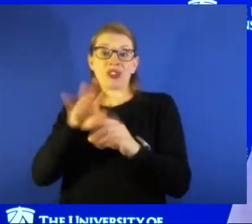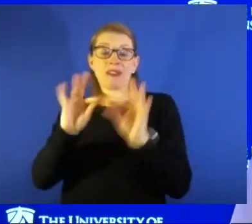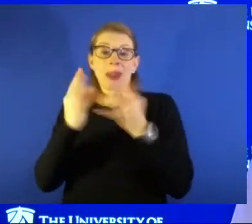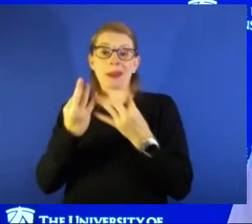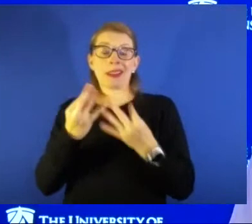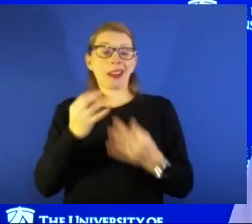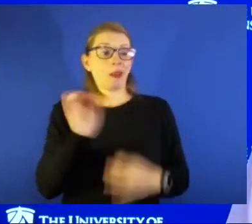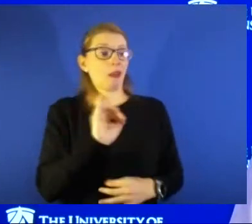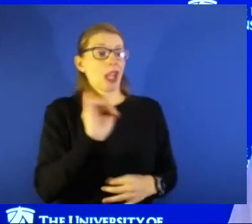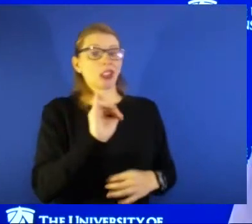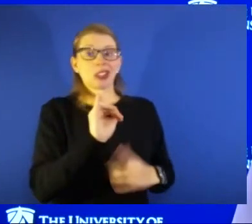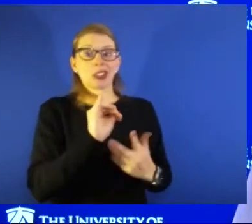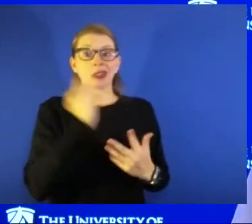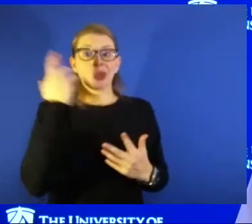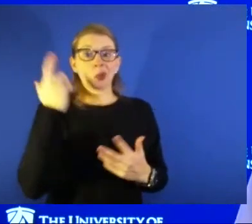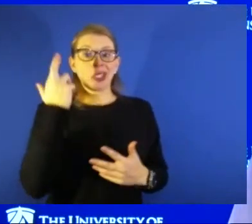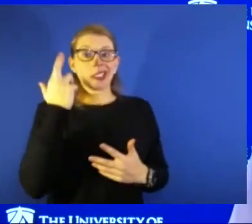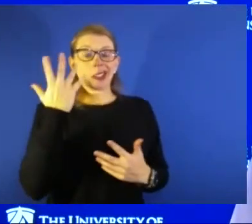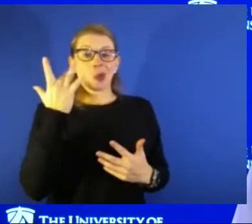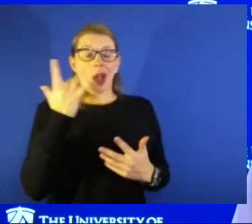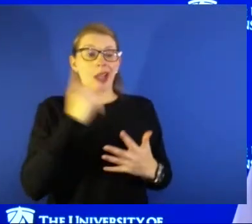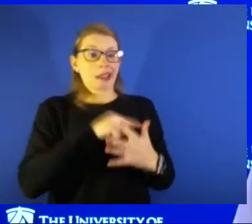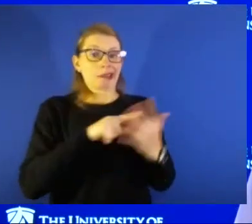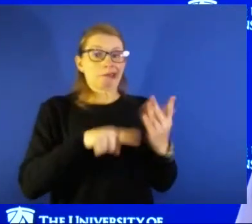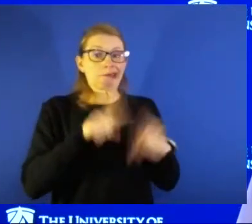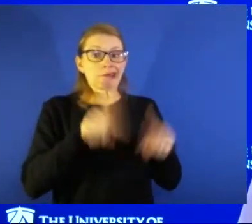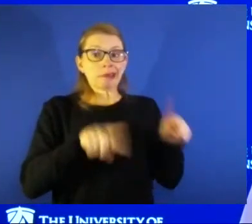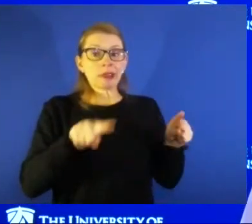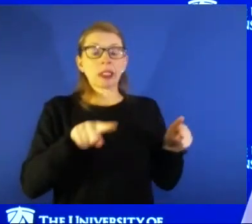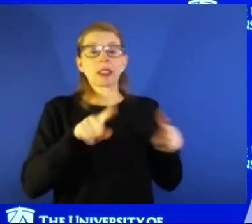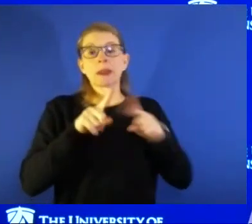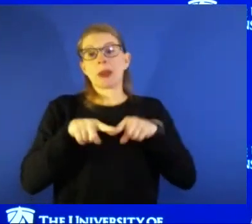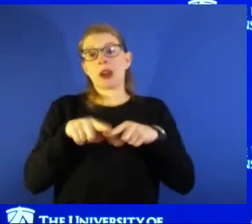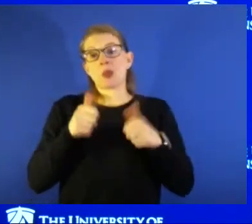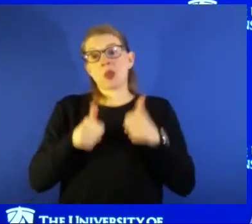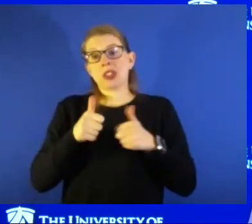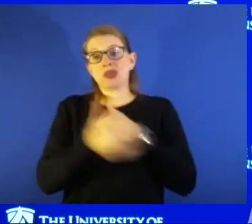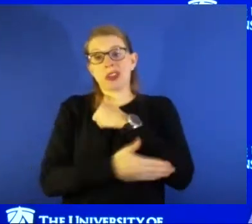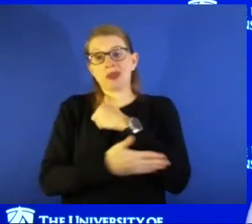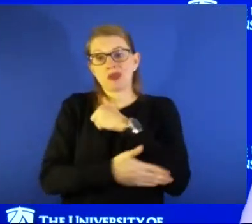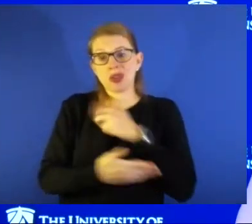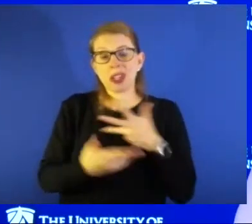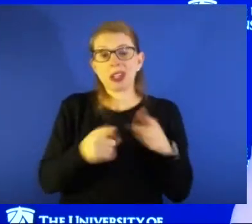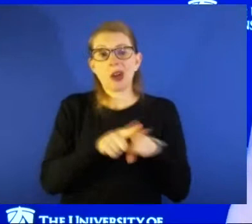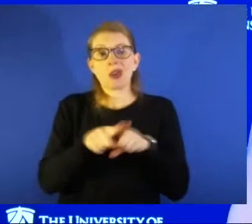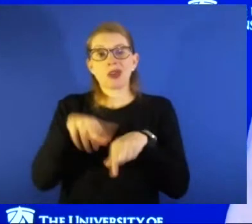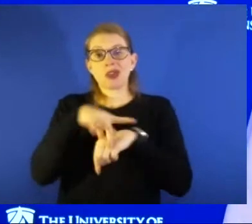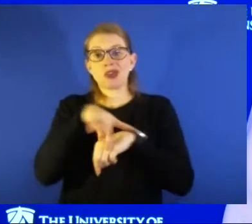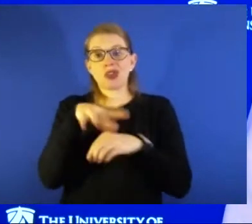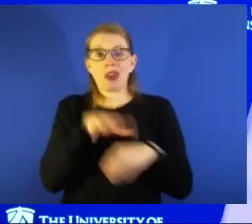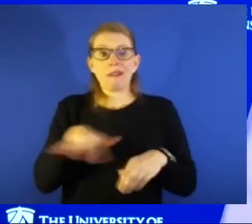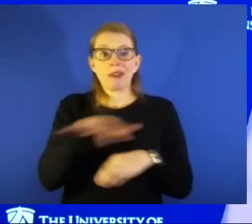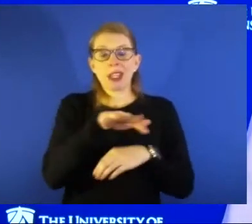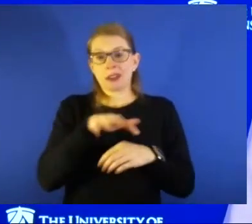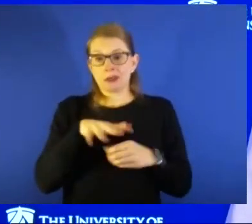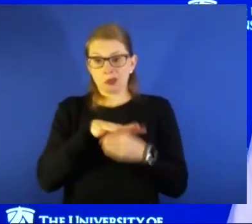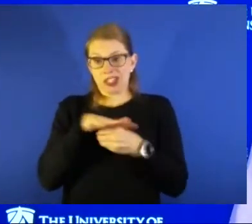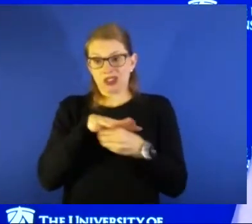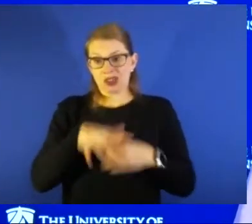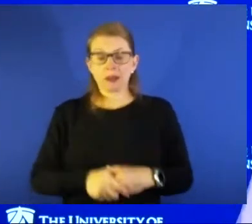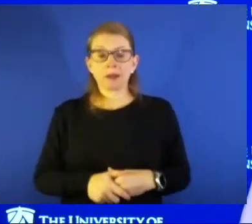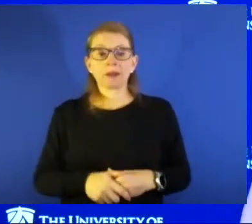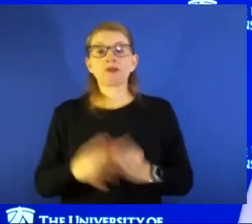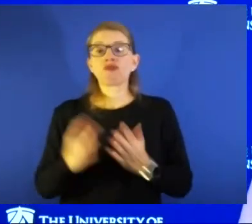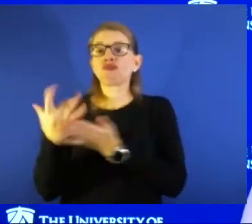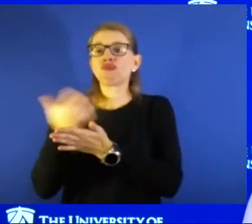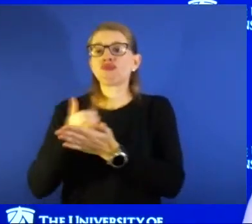going on in any particular country, in any particular geographic region. We do take some information from those